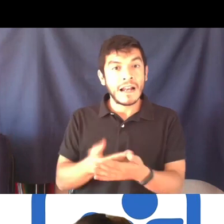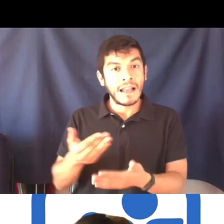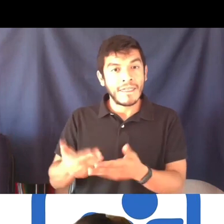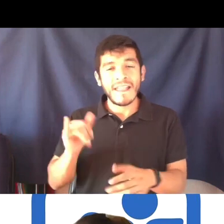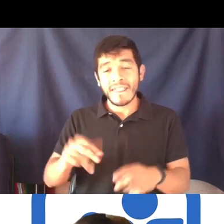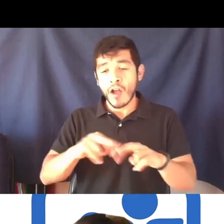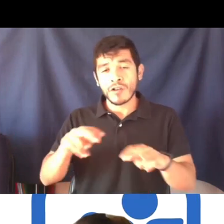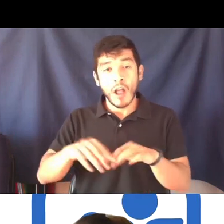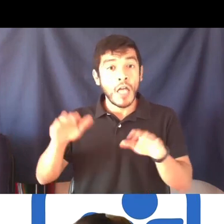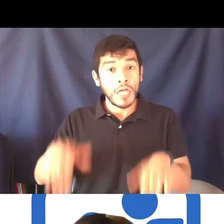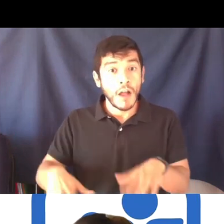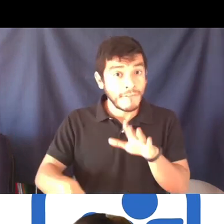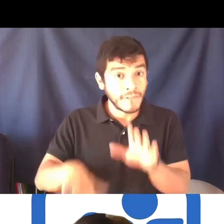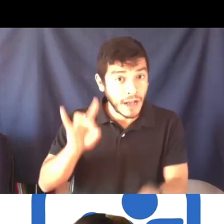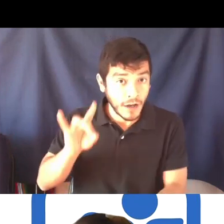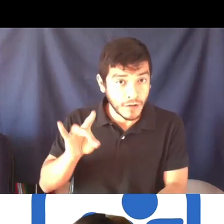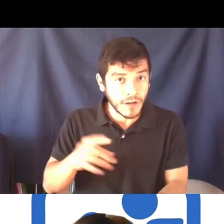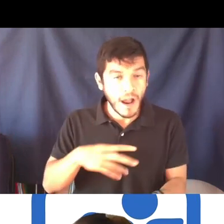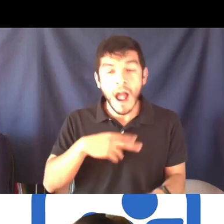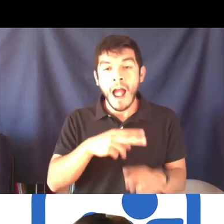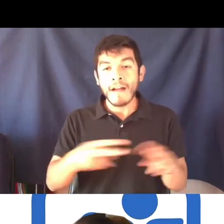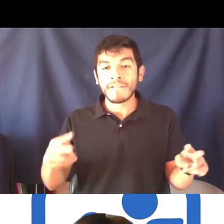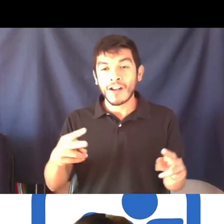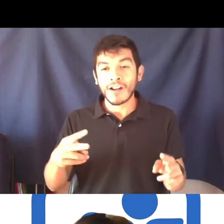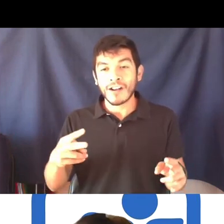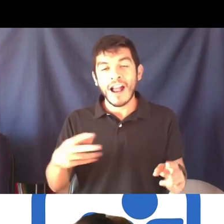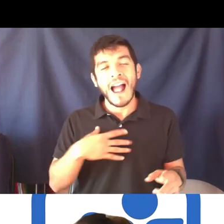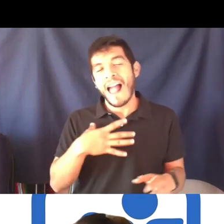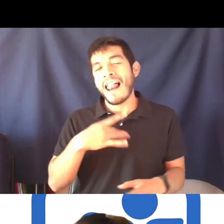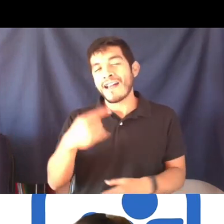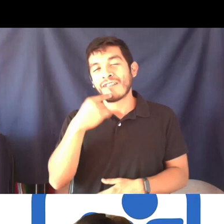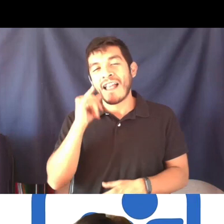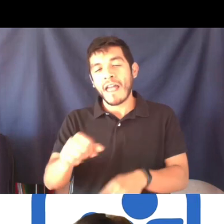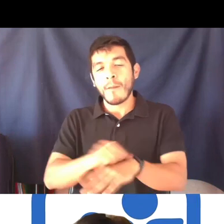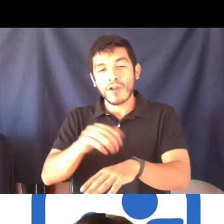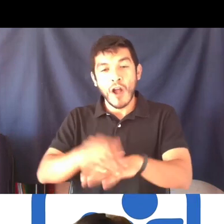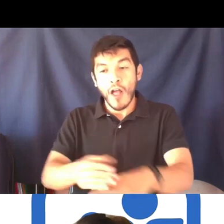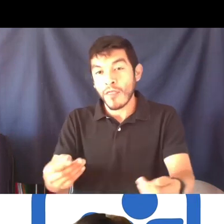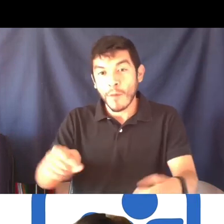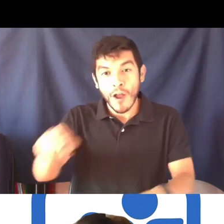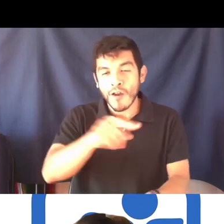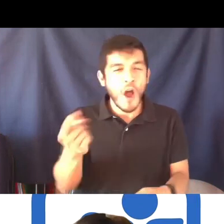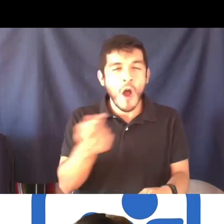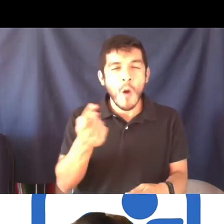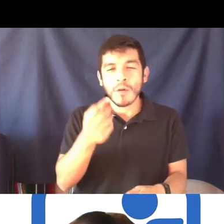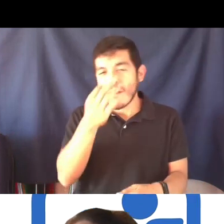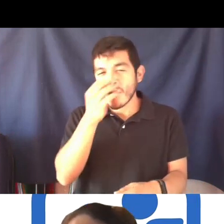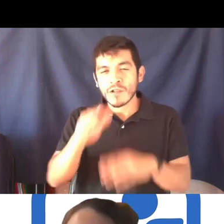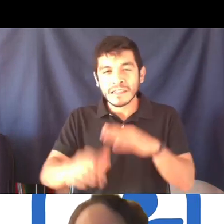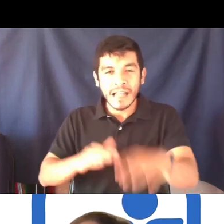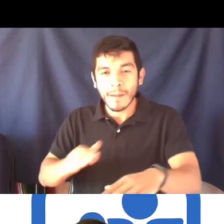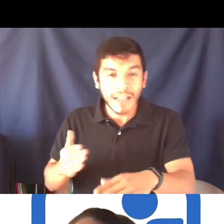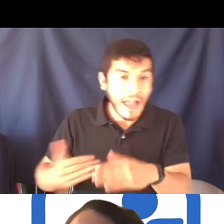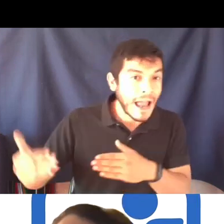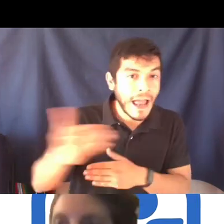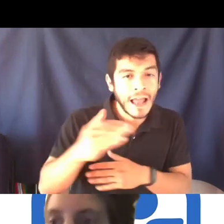yet to catch up on. I'm very fond of saying that practitioners on the ground are always going to be several steps ahead of the researchers,